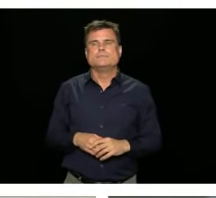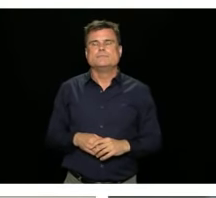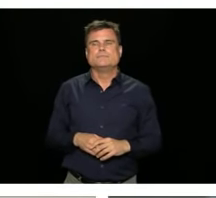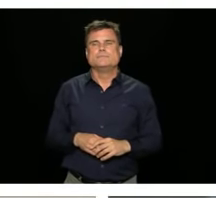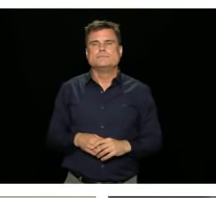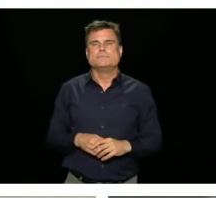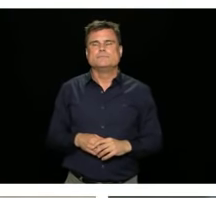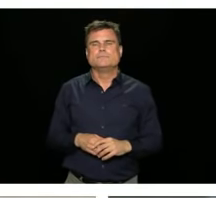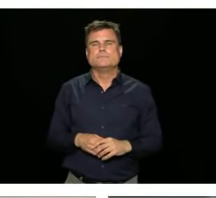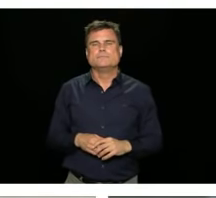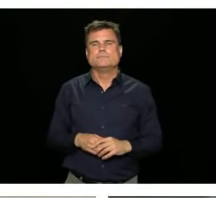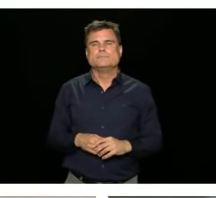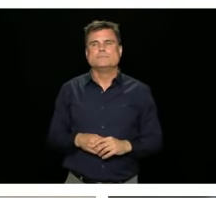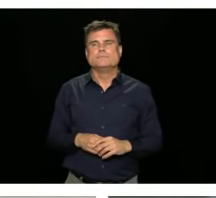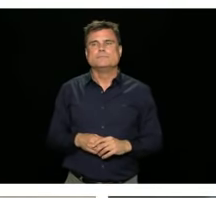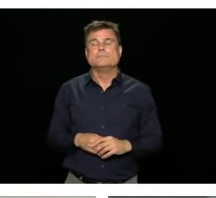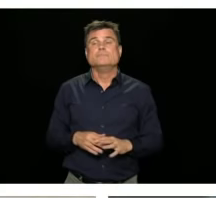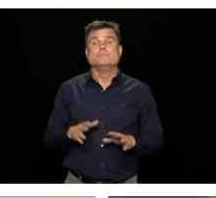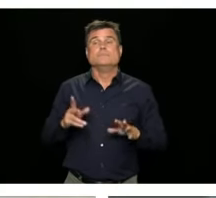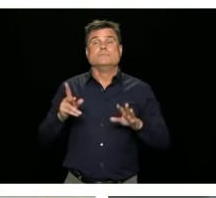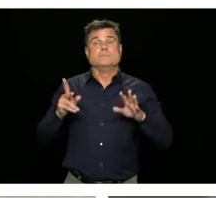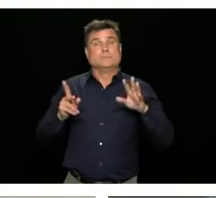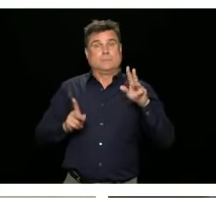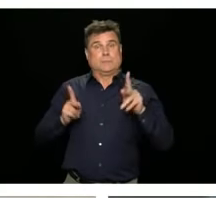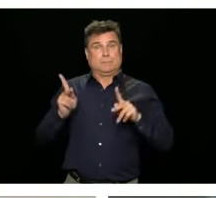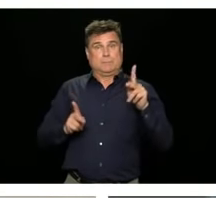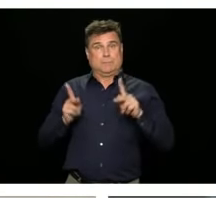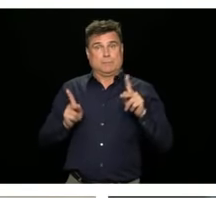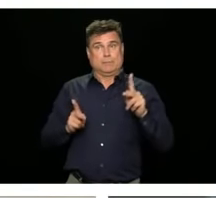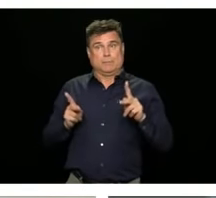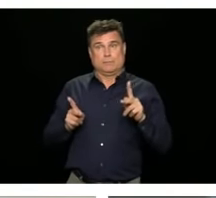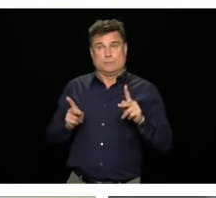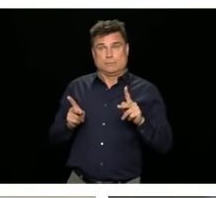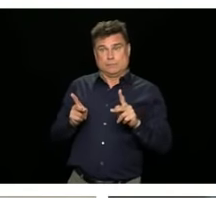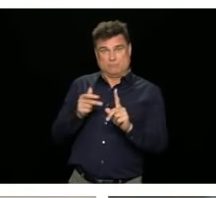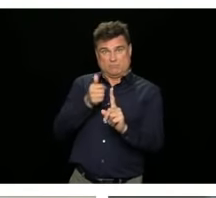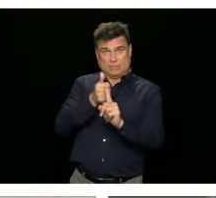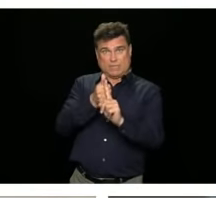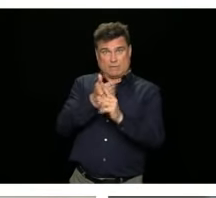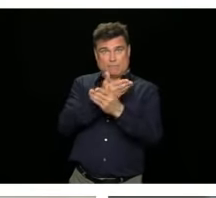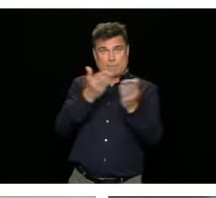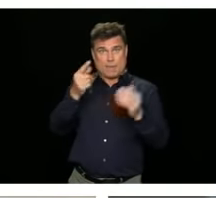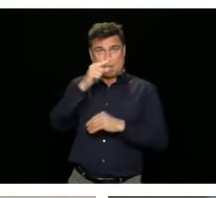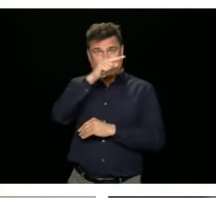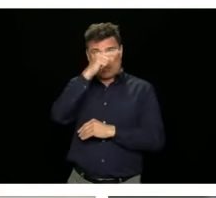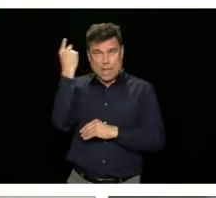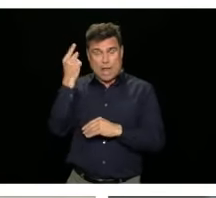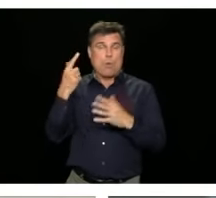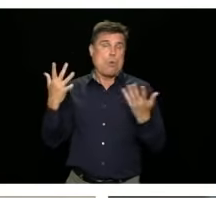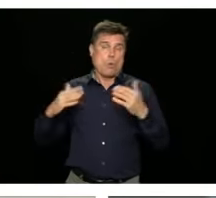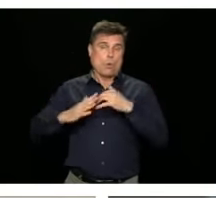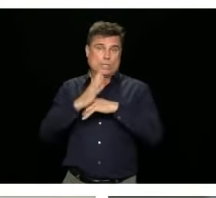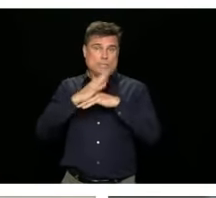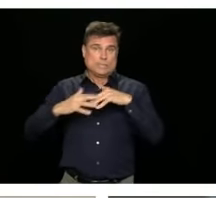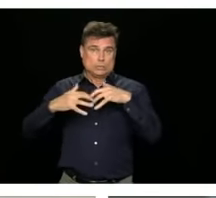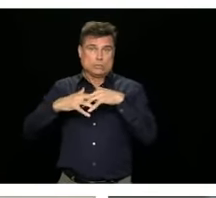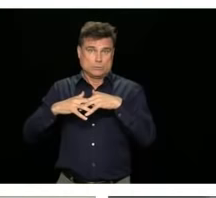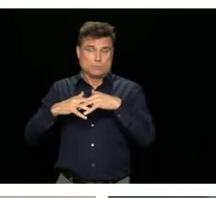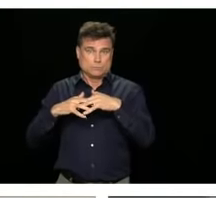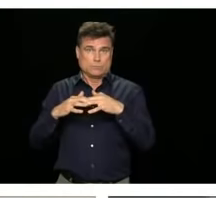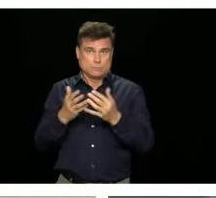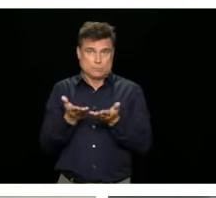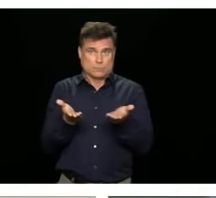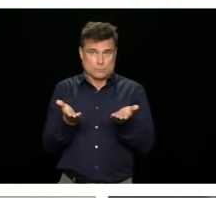people, is at a higher rate than everywhere else. And, you know, I know in Ontario, for example, the Human Rights Commission